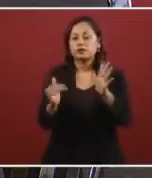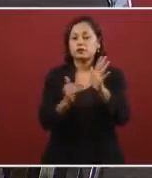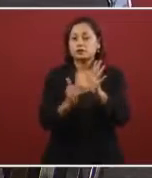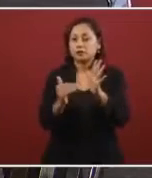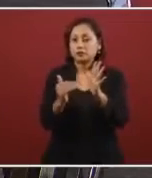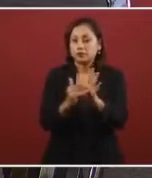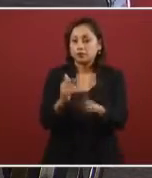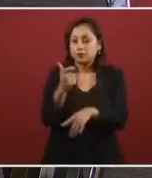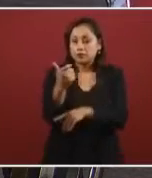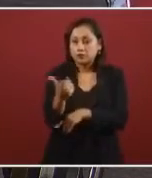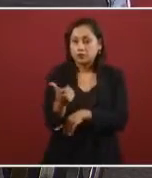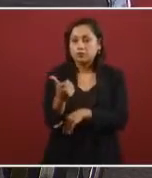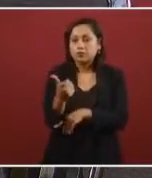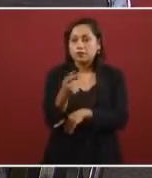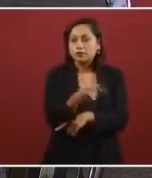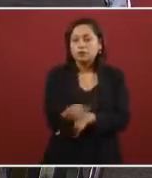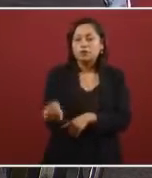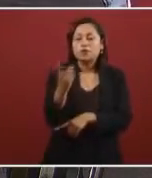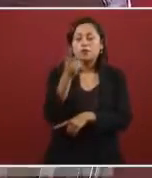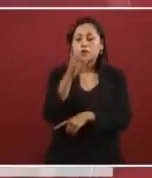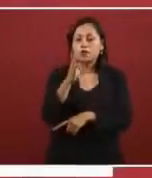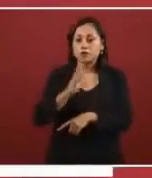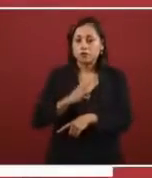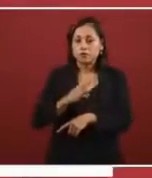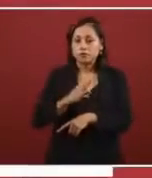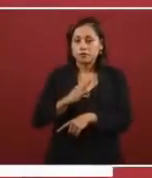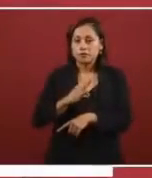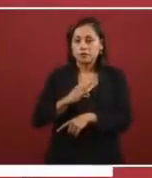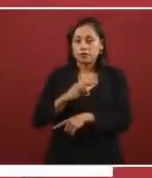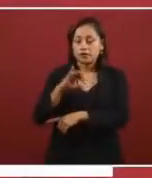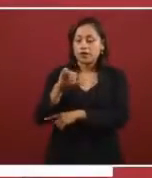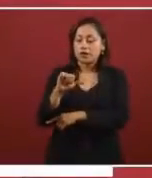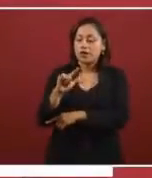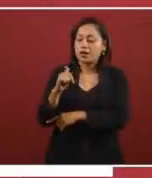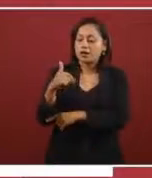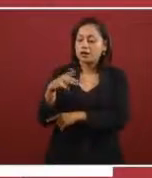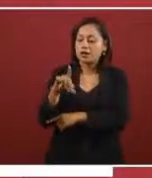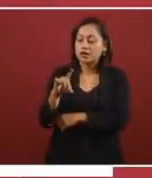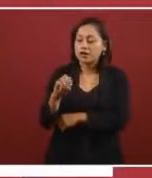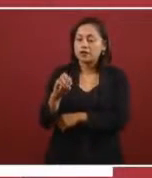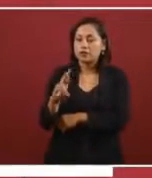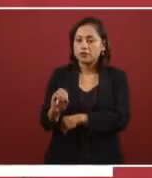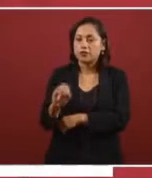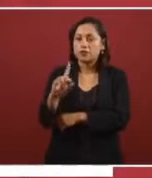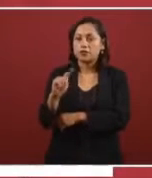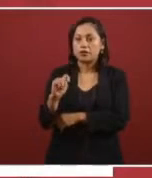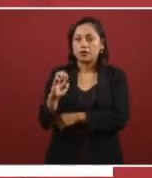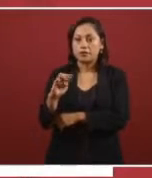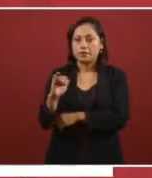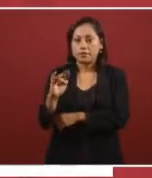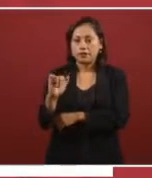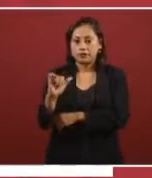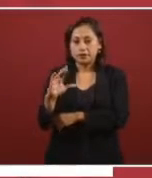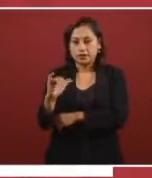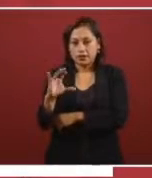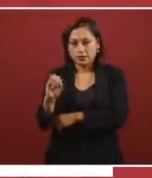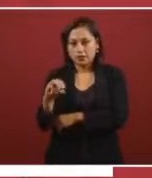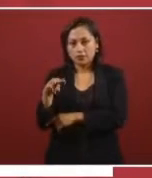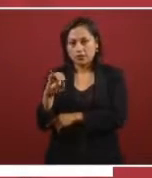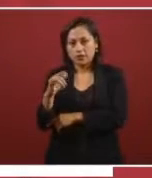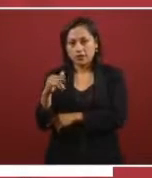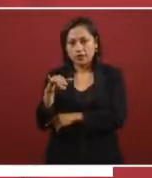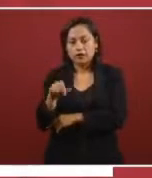we will give 10 million to who will tell us, will give us the one